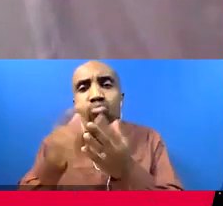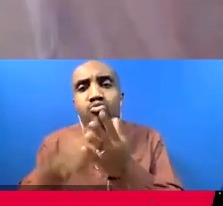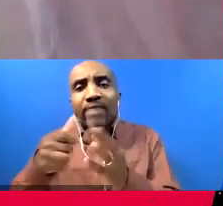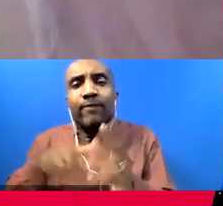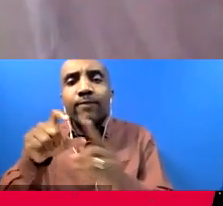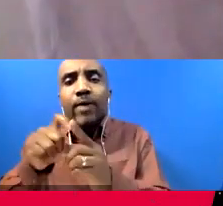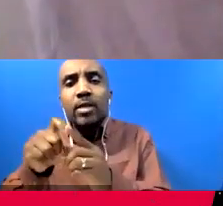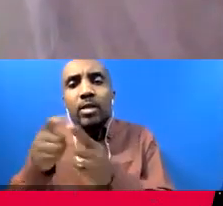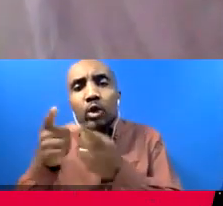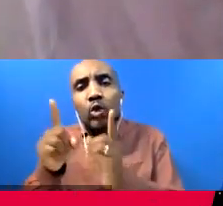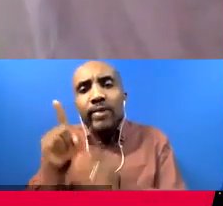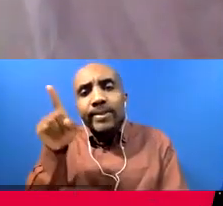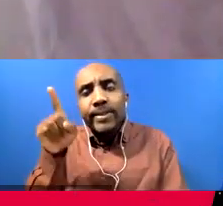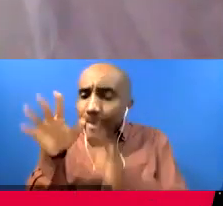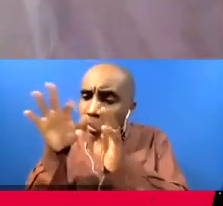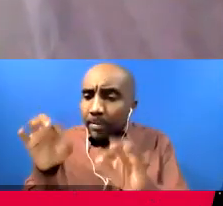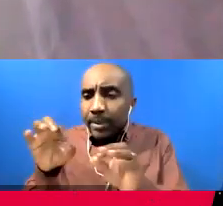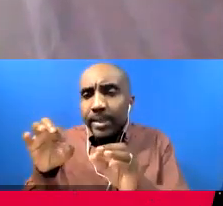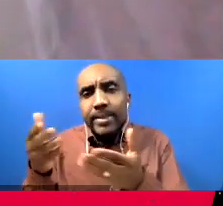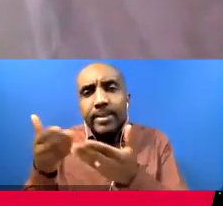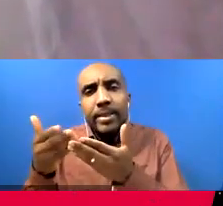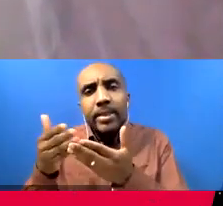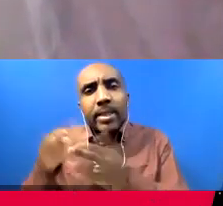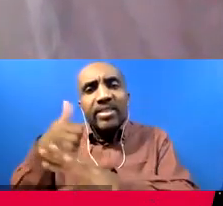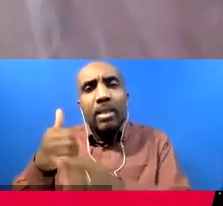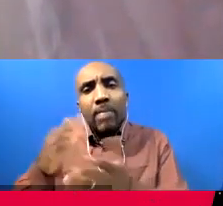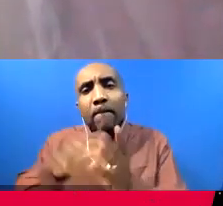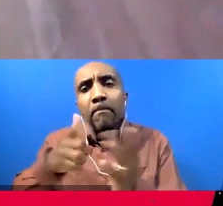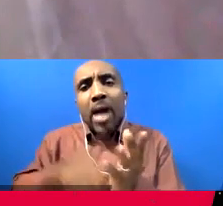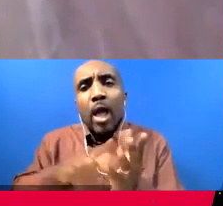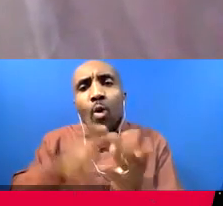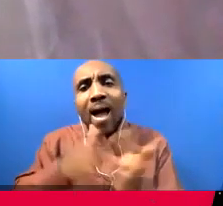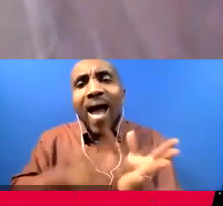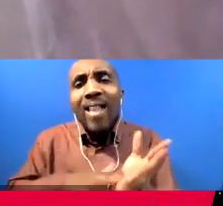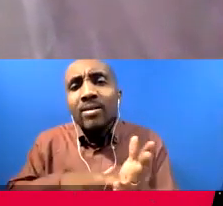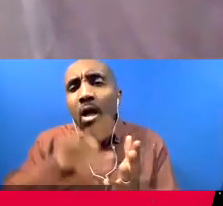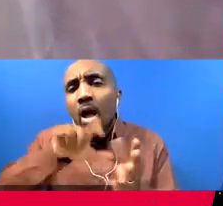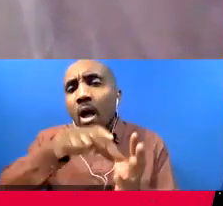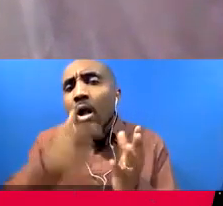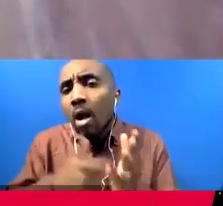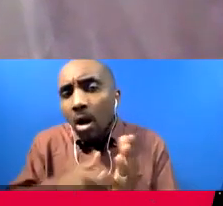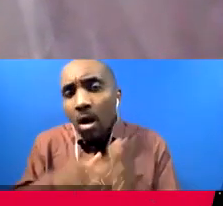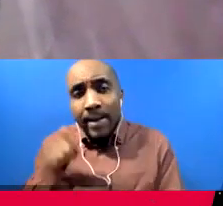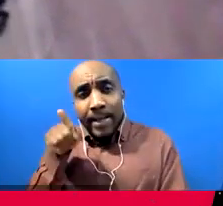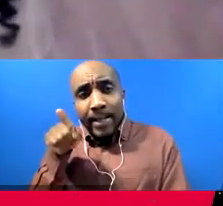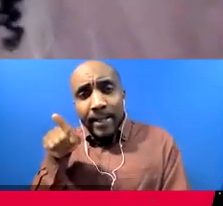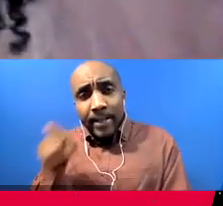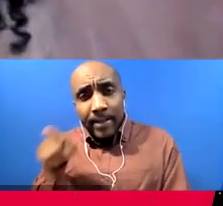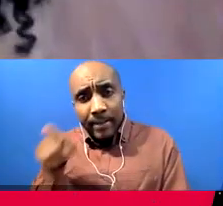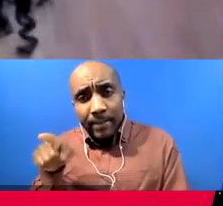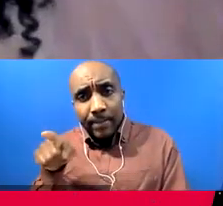peace studies and at Bradford, peace studies was sort of set up by a man called Adam Curl. And he kind